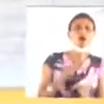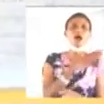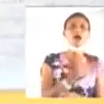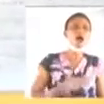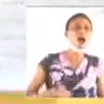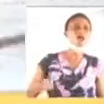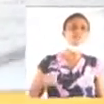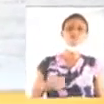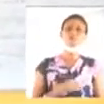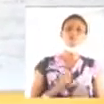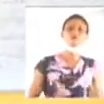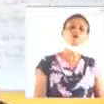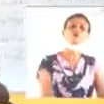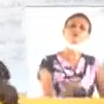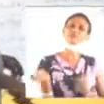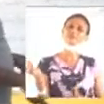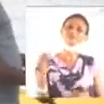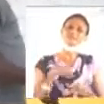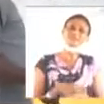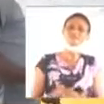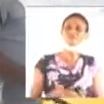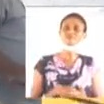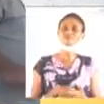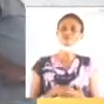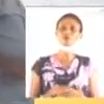a problem in this part of the world.